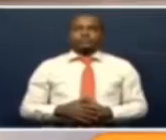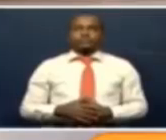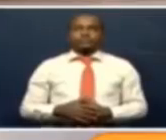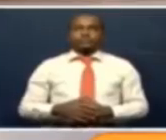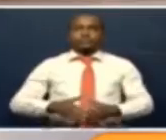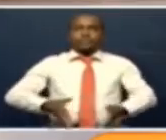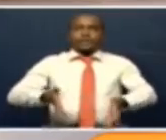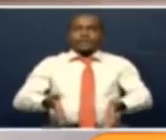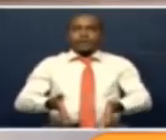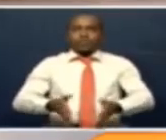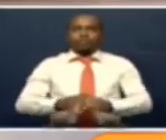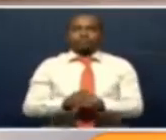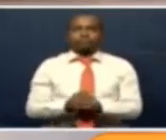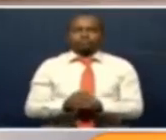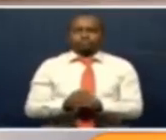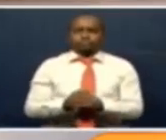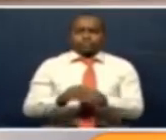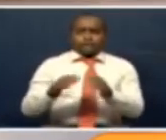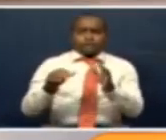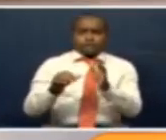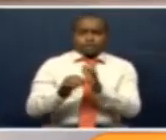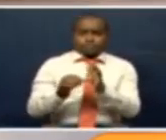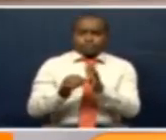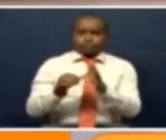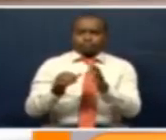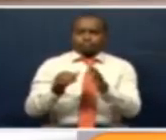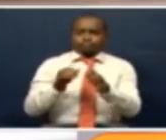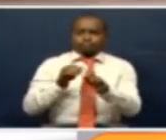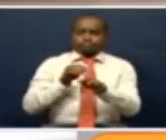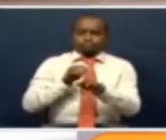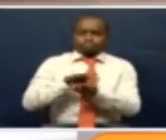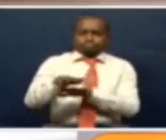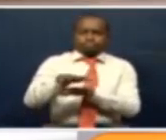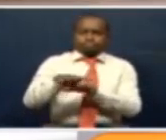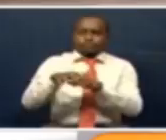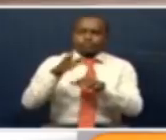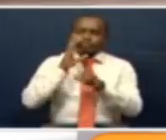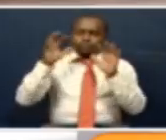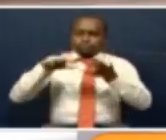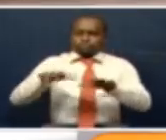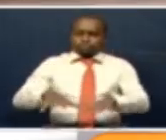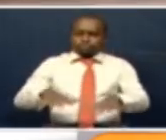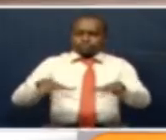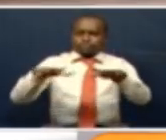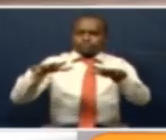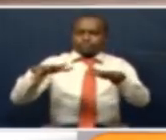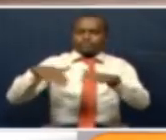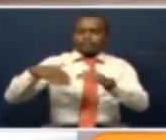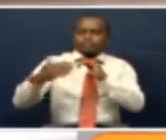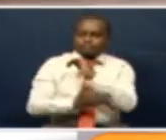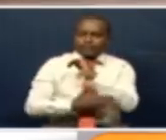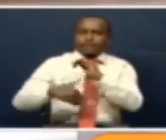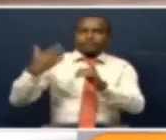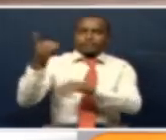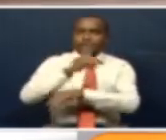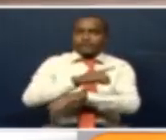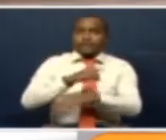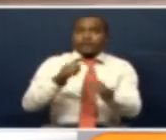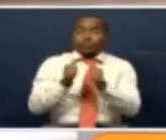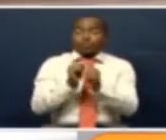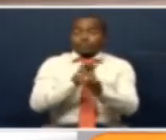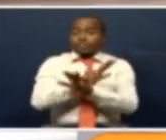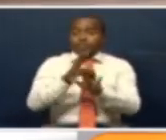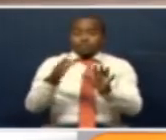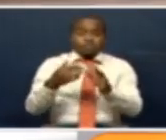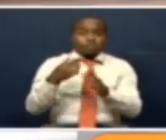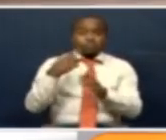Now, the misery visited on victims of raging floods is worsening by the day. With no signs of the rain abating, the Kenya Red Cross